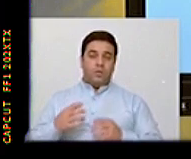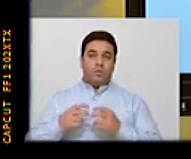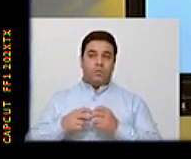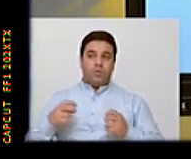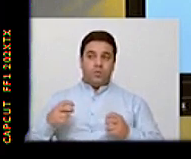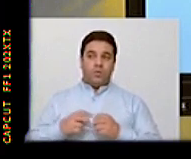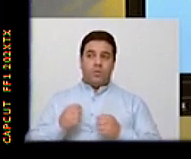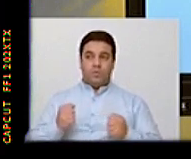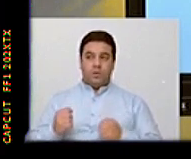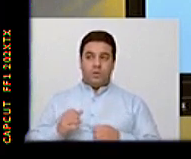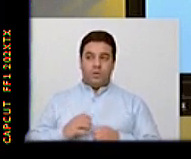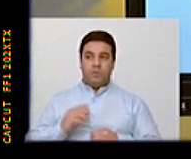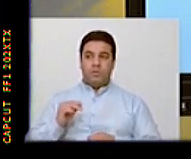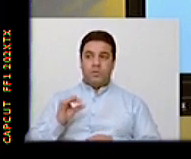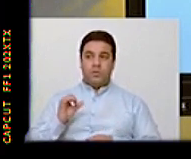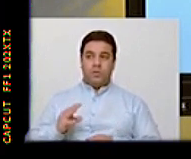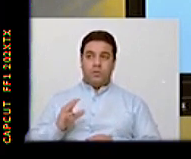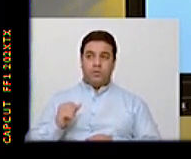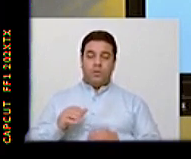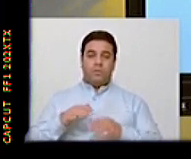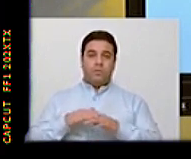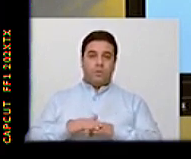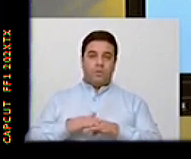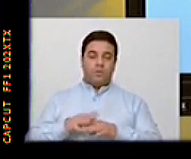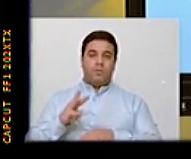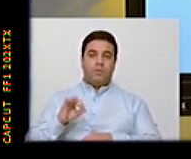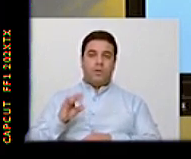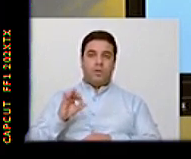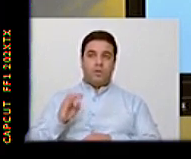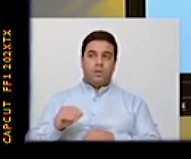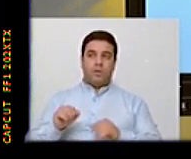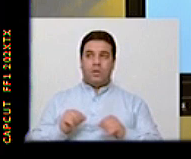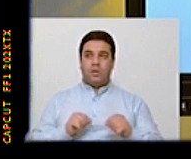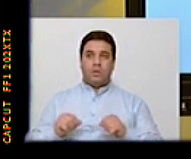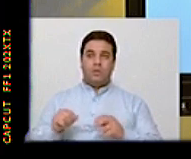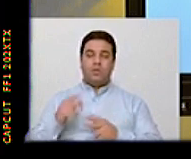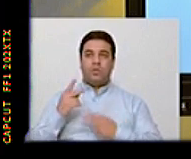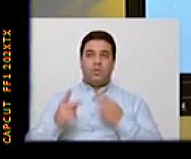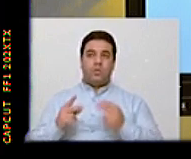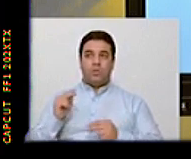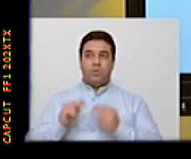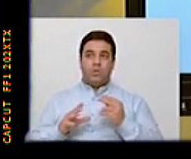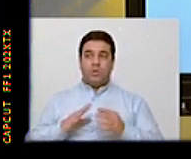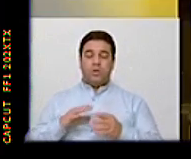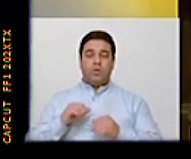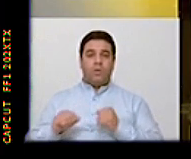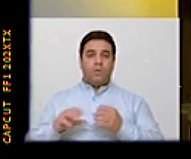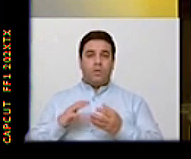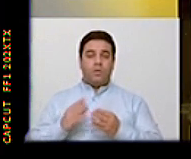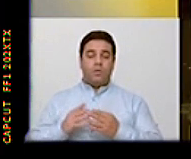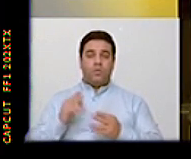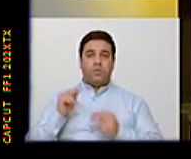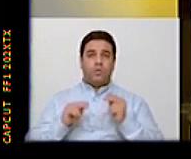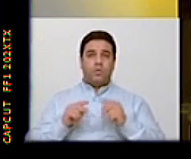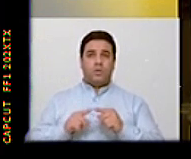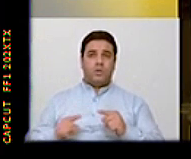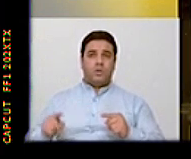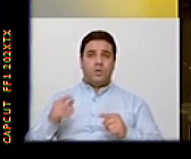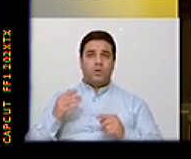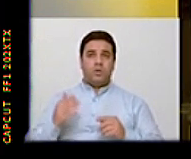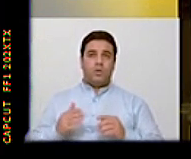pruzinaga mahkamlangan jism va matematik mayatnikning tebranishlarini kuzatdik. Tebranishlarni o'rganayotgan